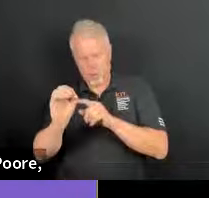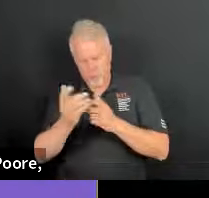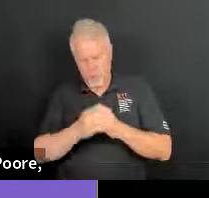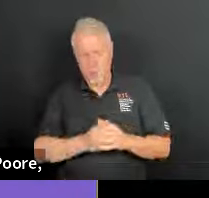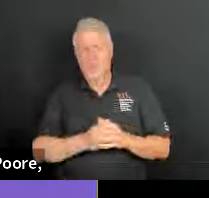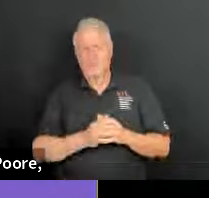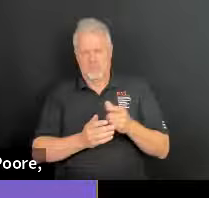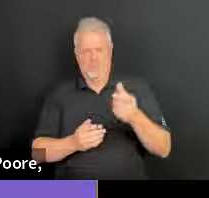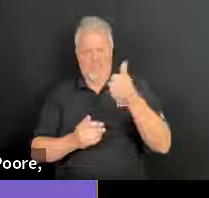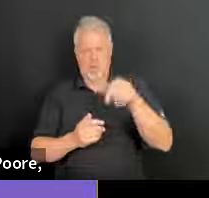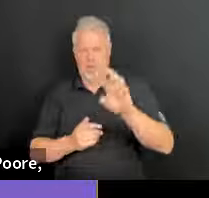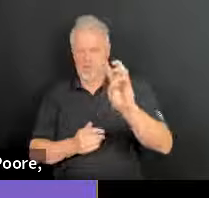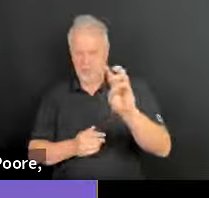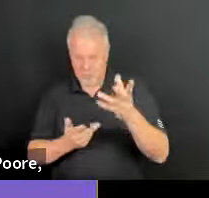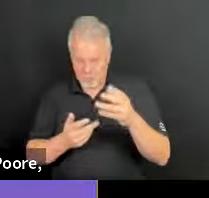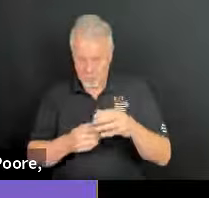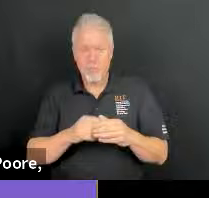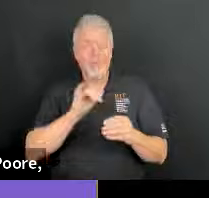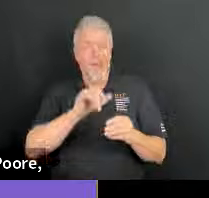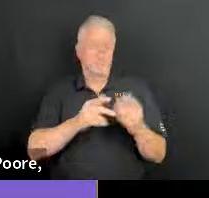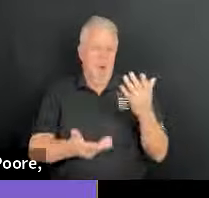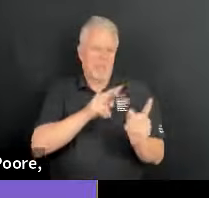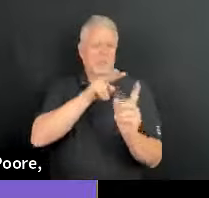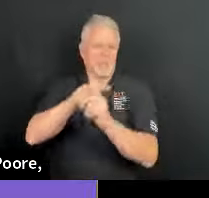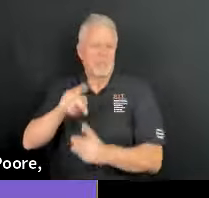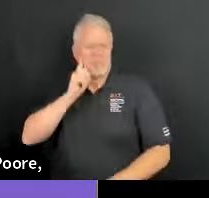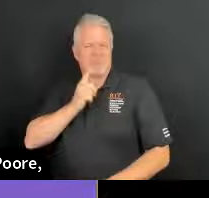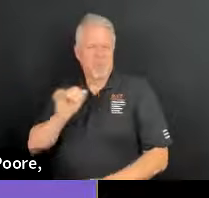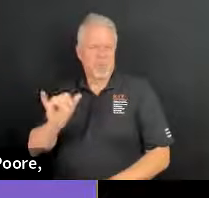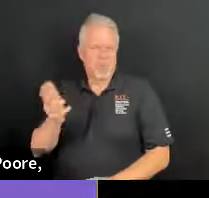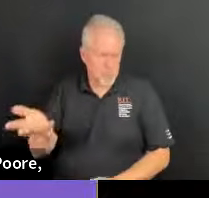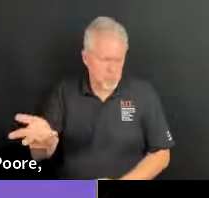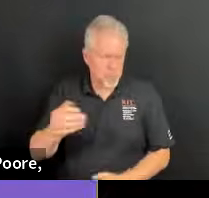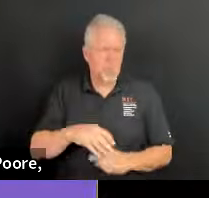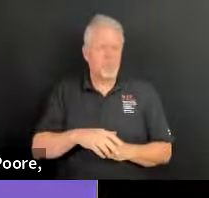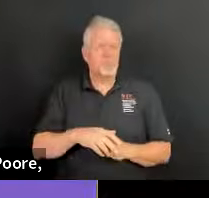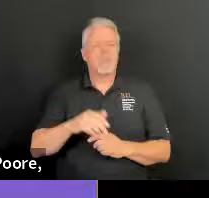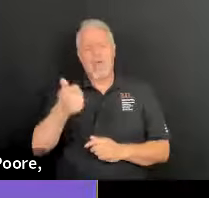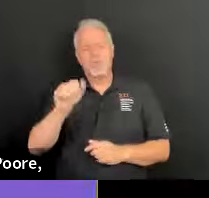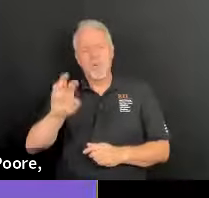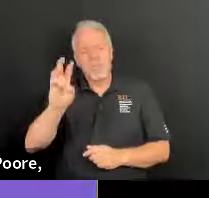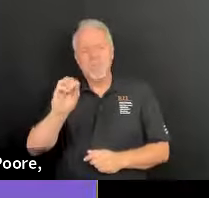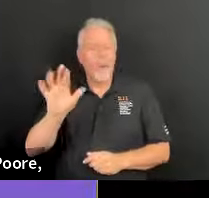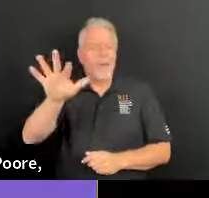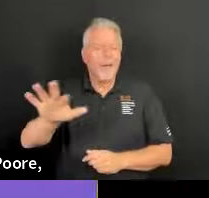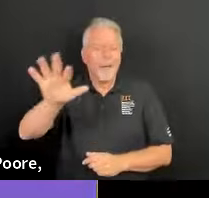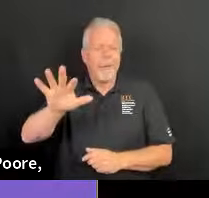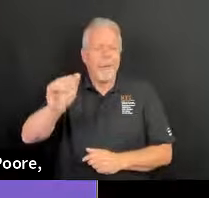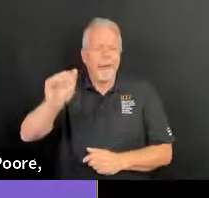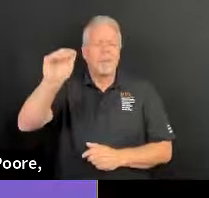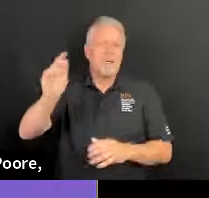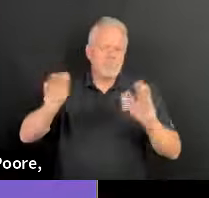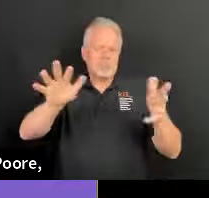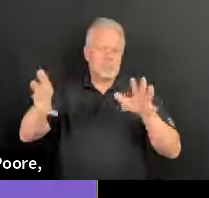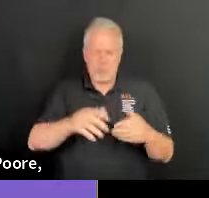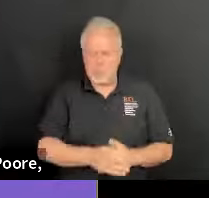And it's alcohol use disorder, about 0.6. But maybe if we apply it to the deaf community, I think that would be statistically about